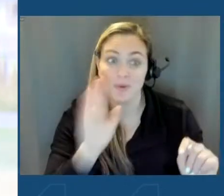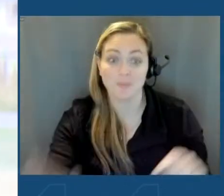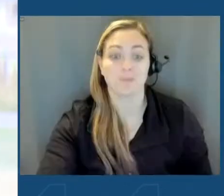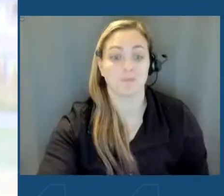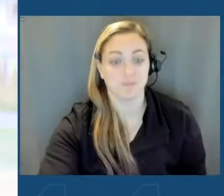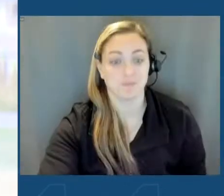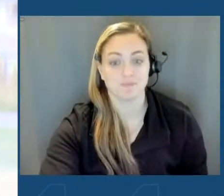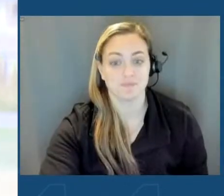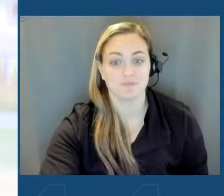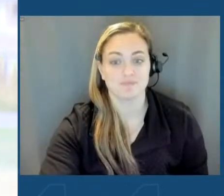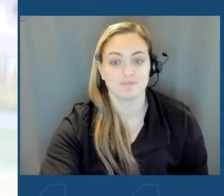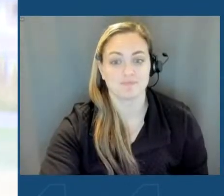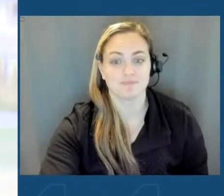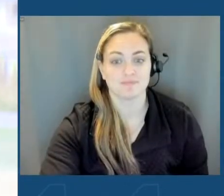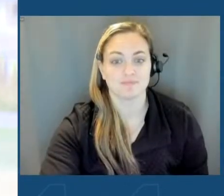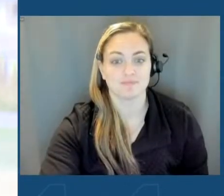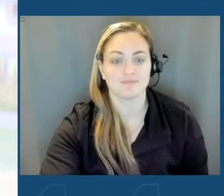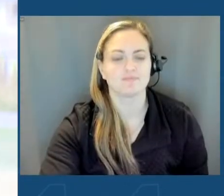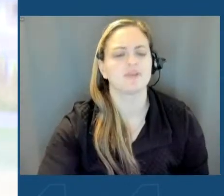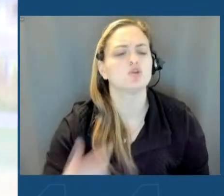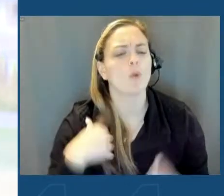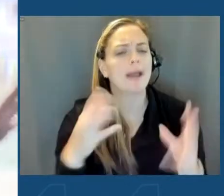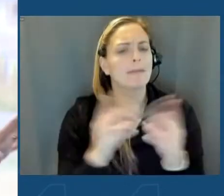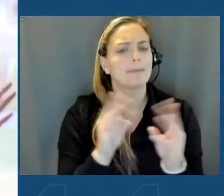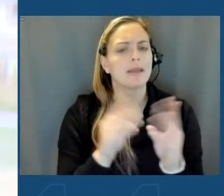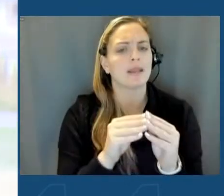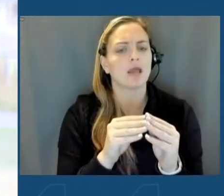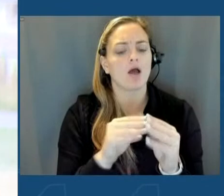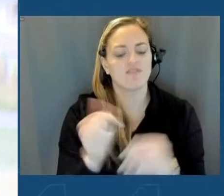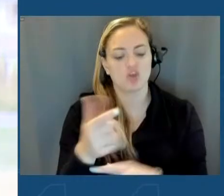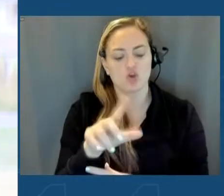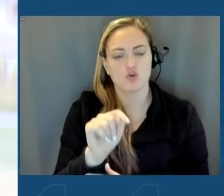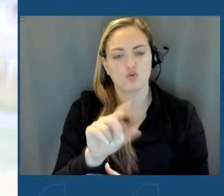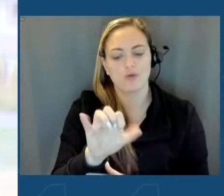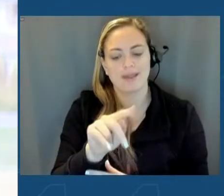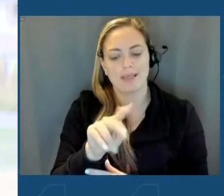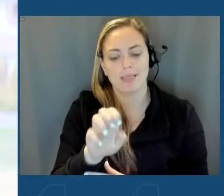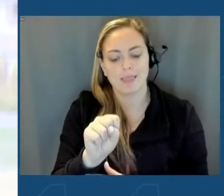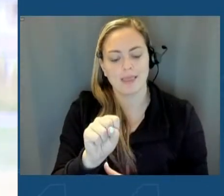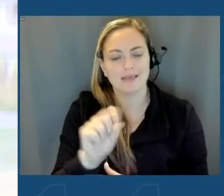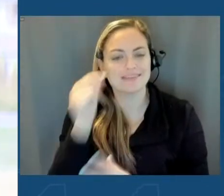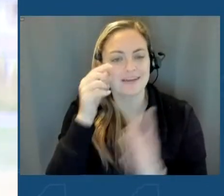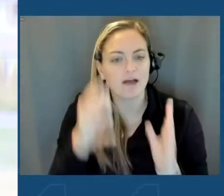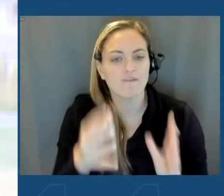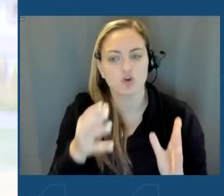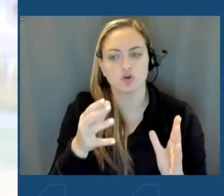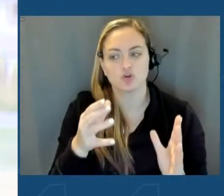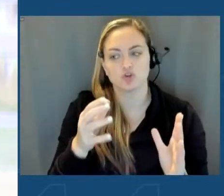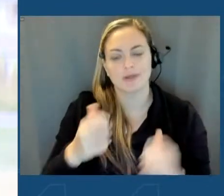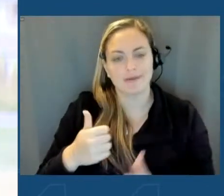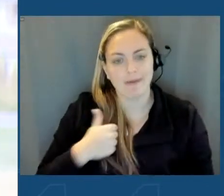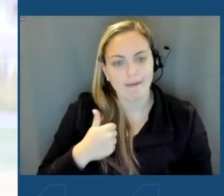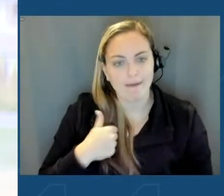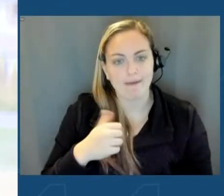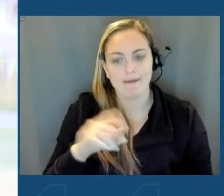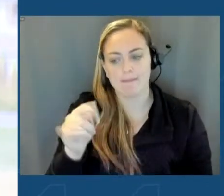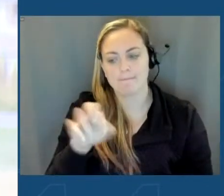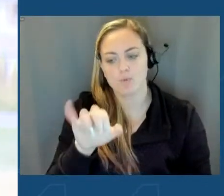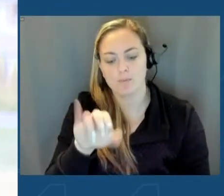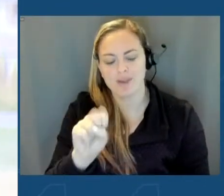I remember I was at a meeting of the Great Lakes governors and Canadian premiers up in Quebec, and there was a person who ran a